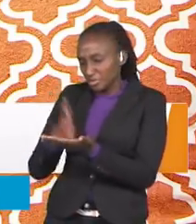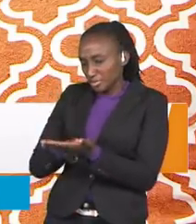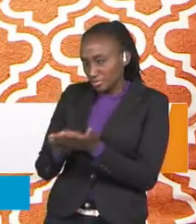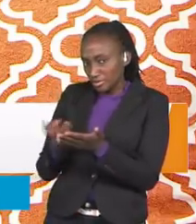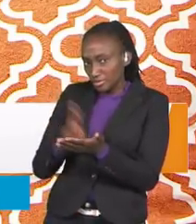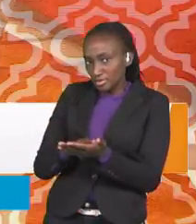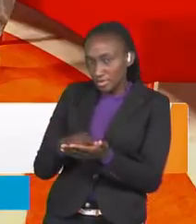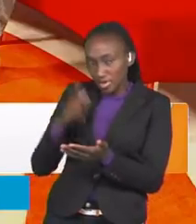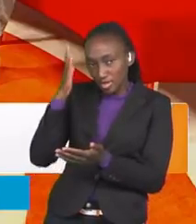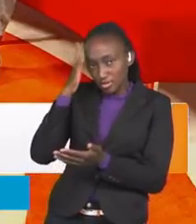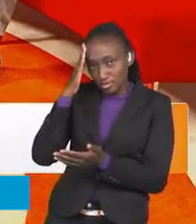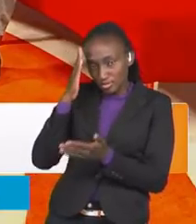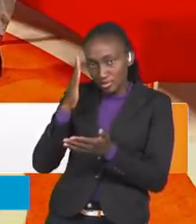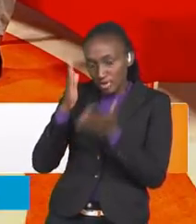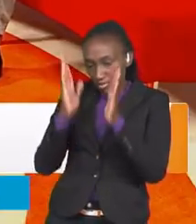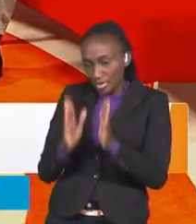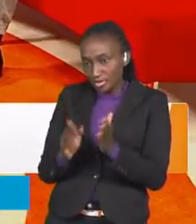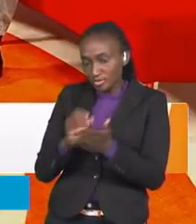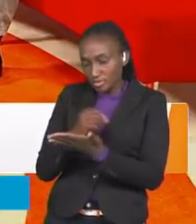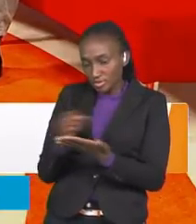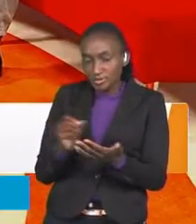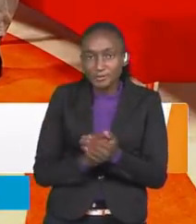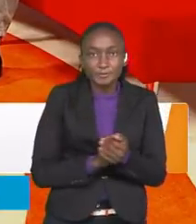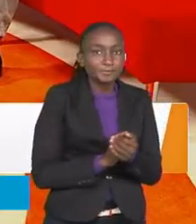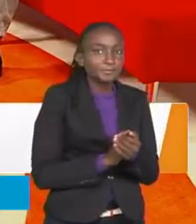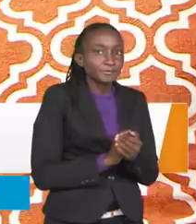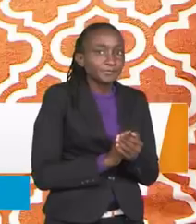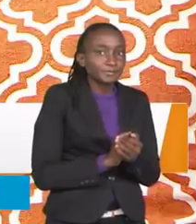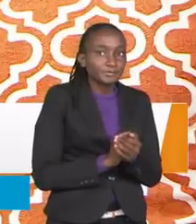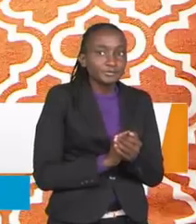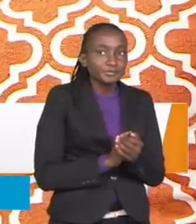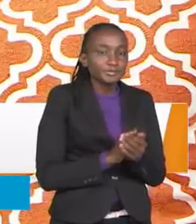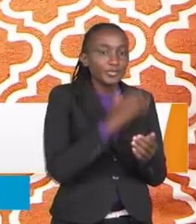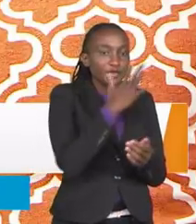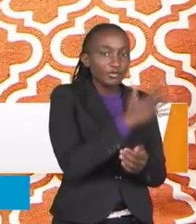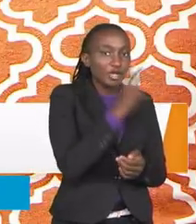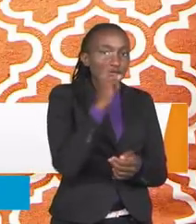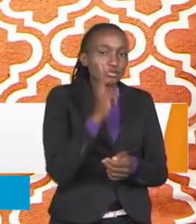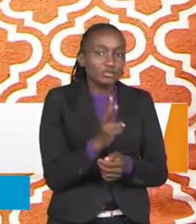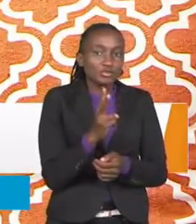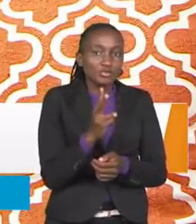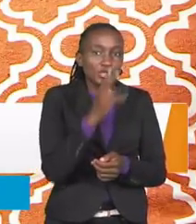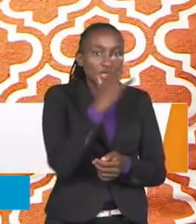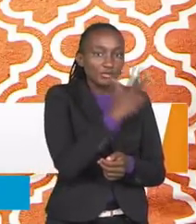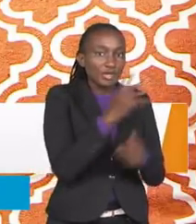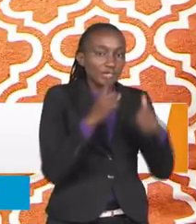I know someone is writing down. Maybe we repeat that again. Sure. Okay. This is